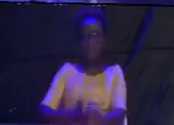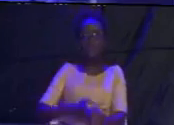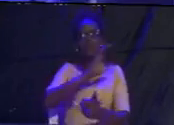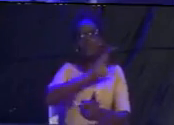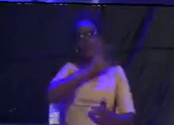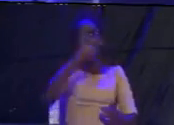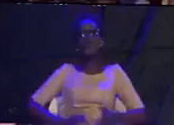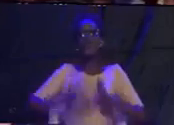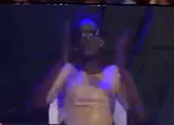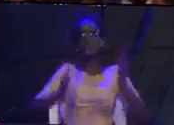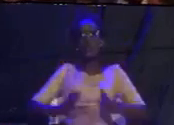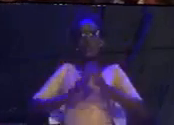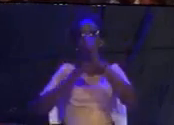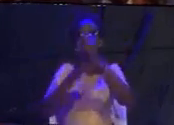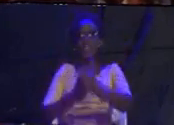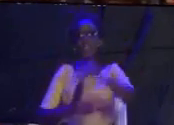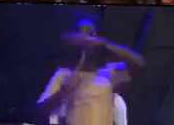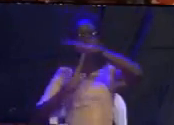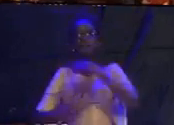central bank will be led,